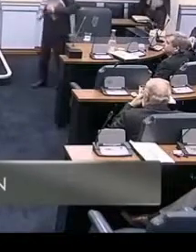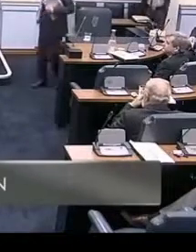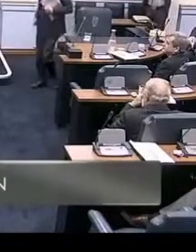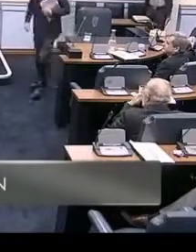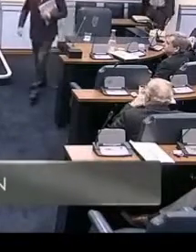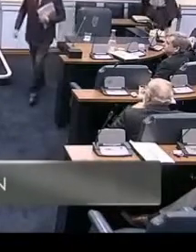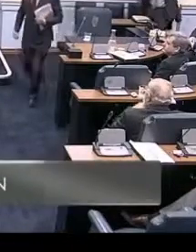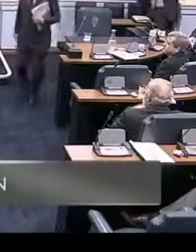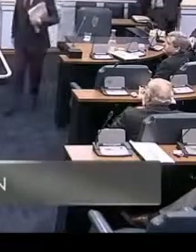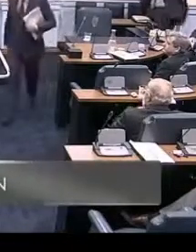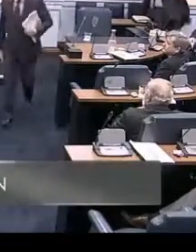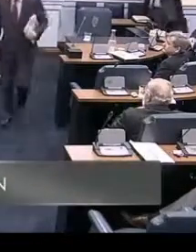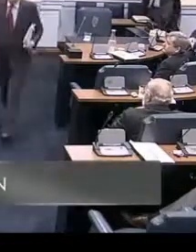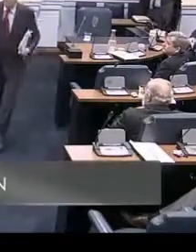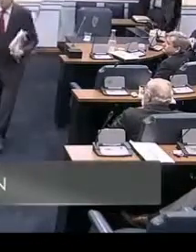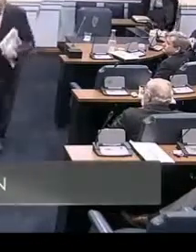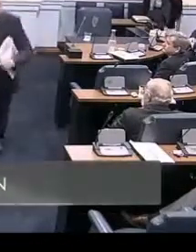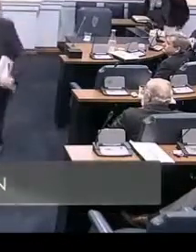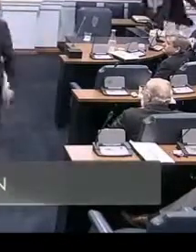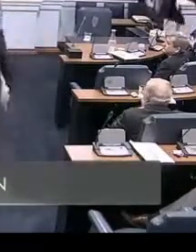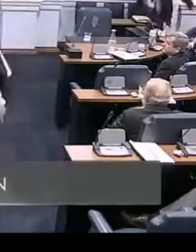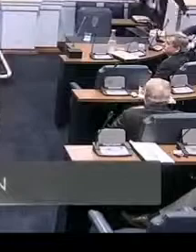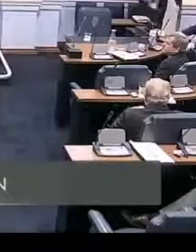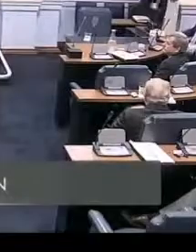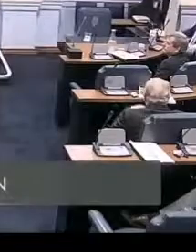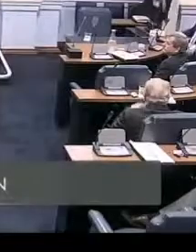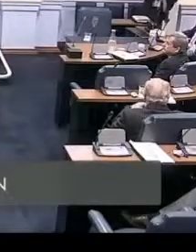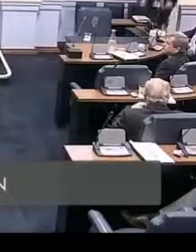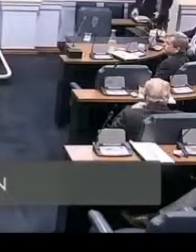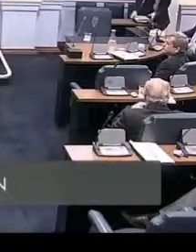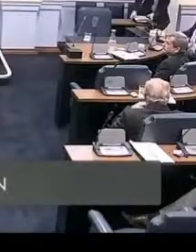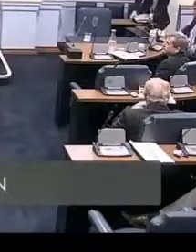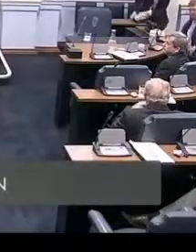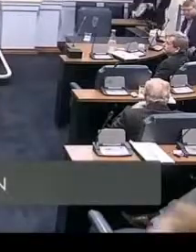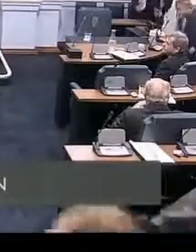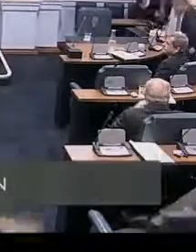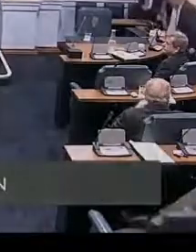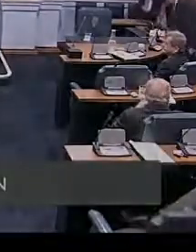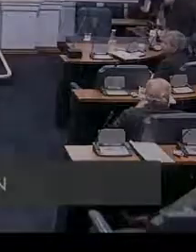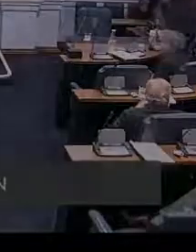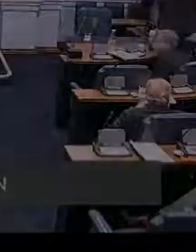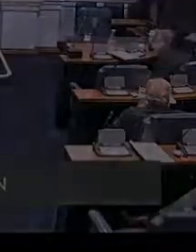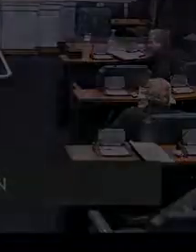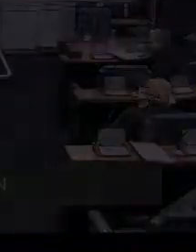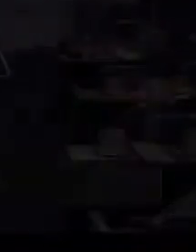well and your staff, and a happy Christmas to you as well.